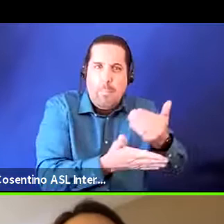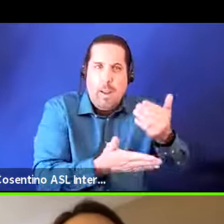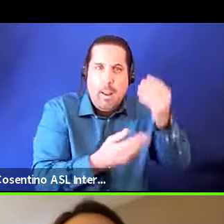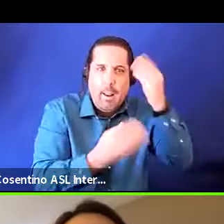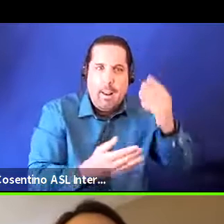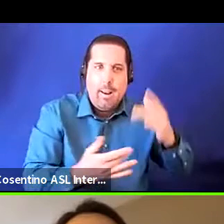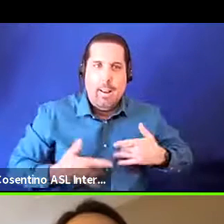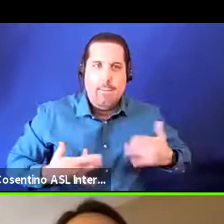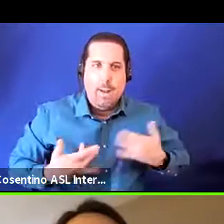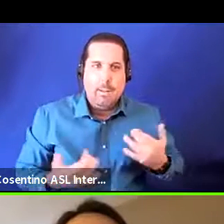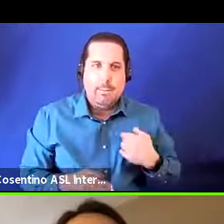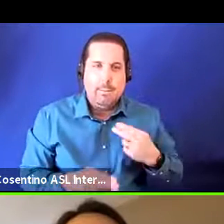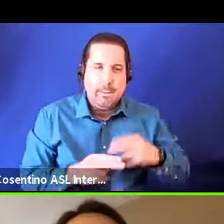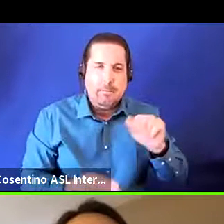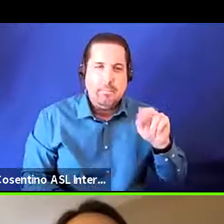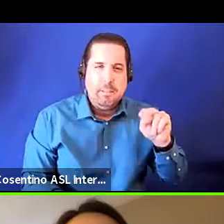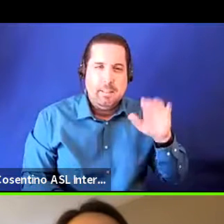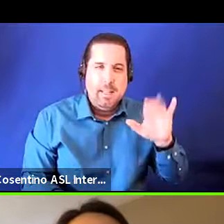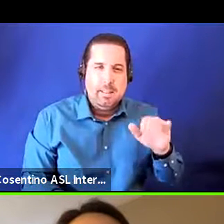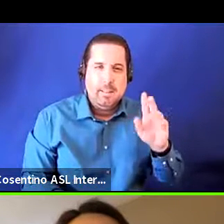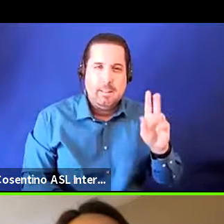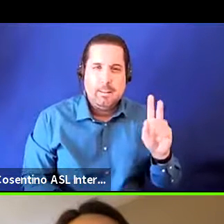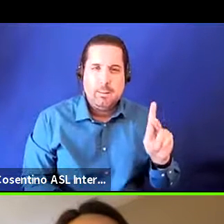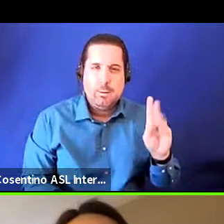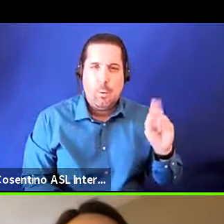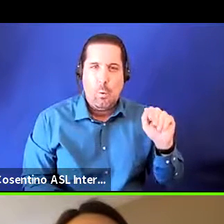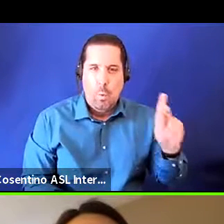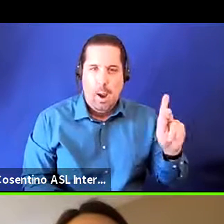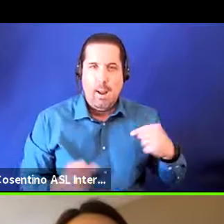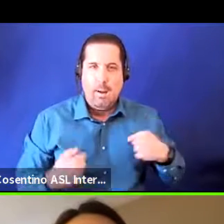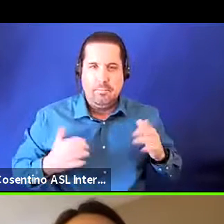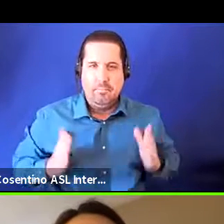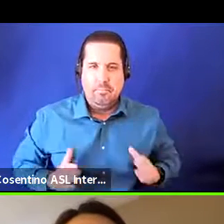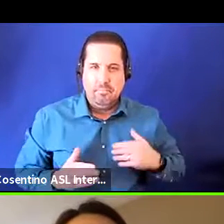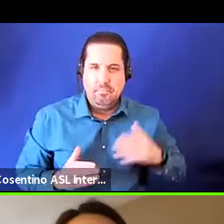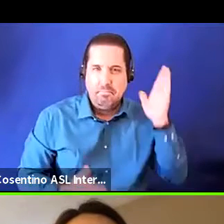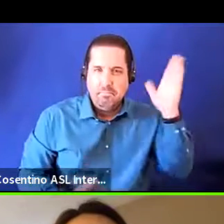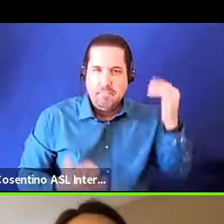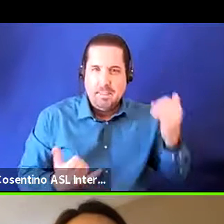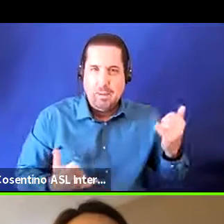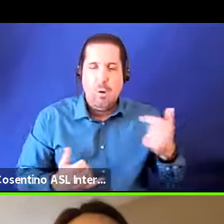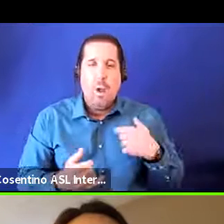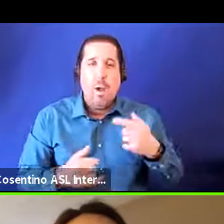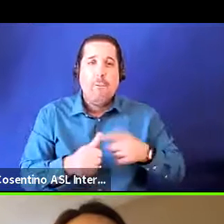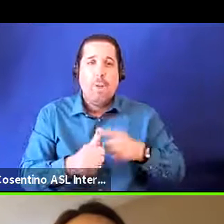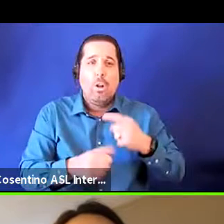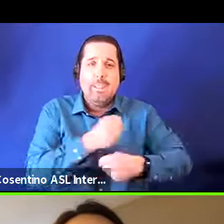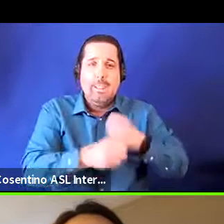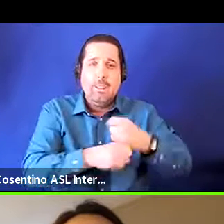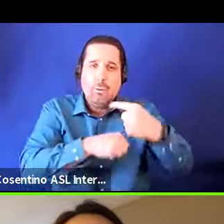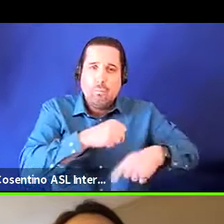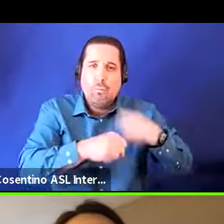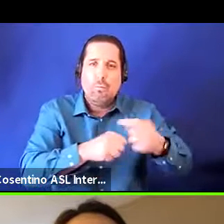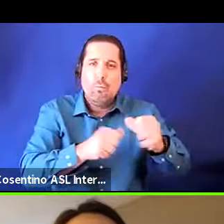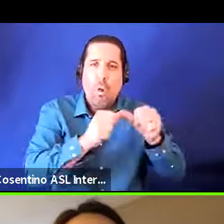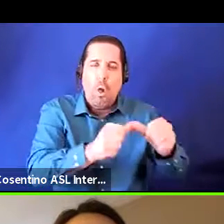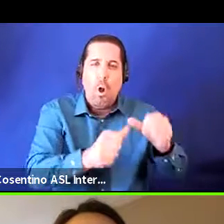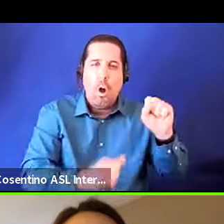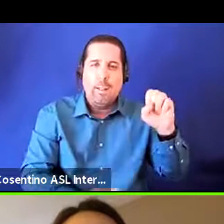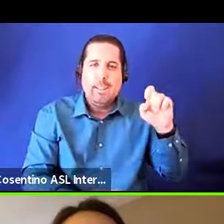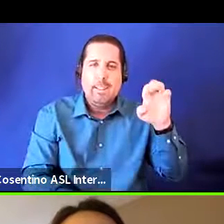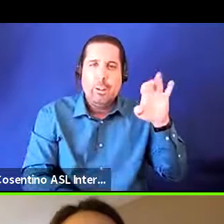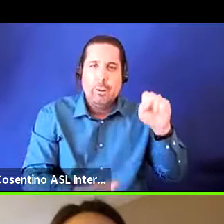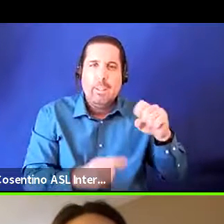Does an Abolitionist Asian American Politics Look Like, is actually the first in our year-long series on building communities and